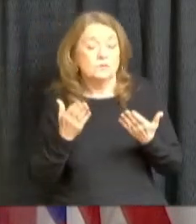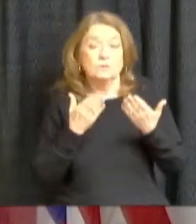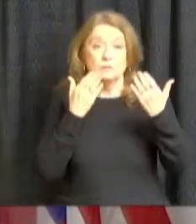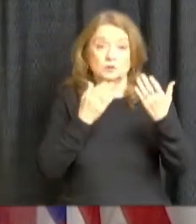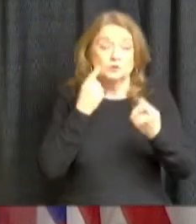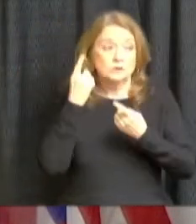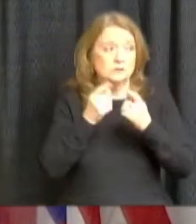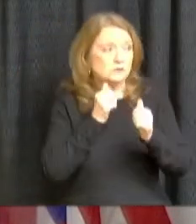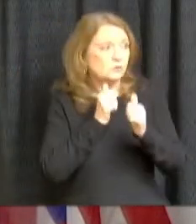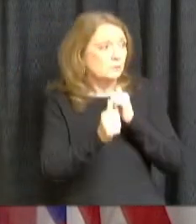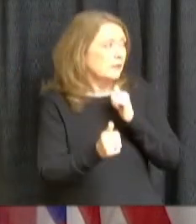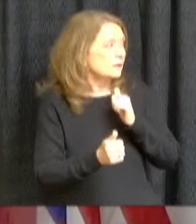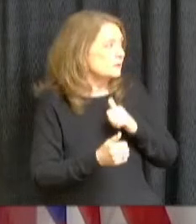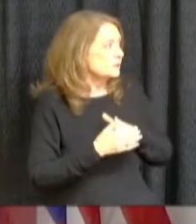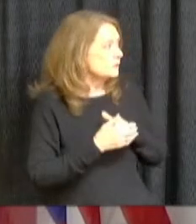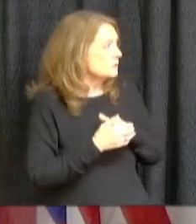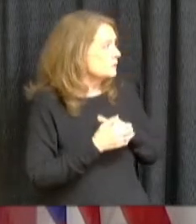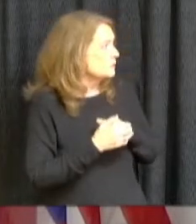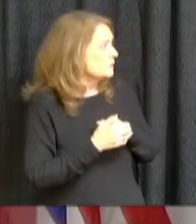passes.